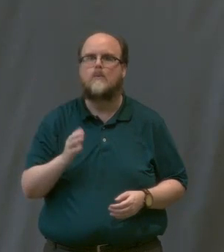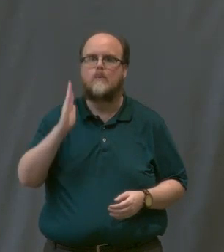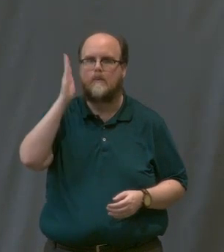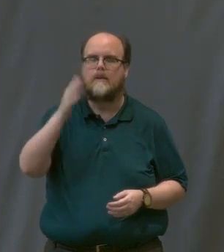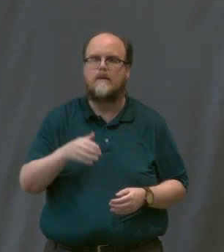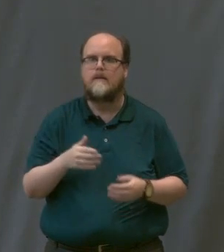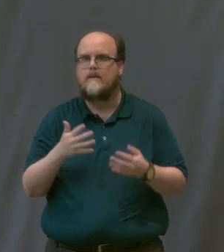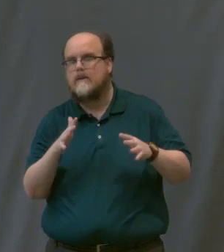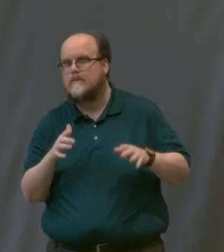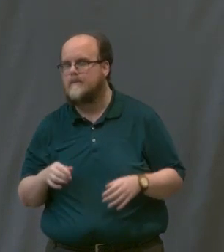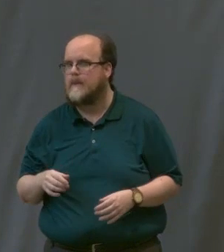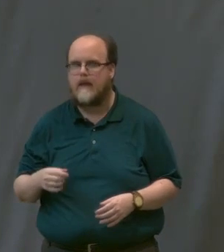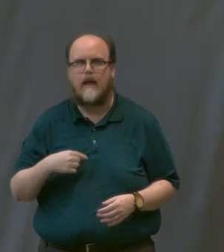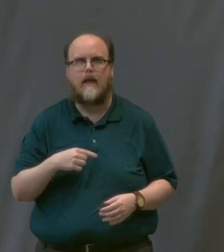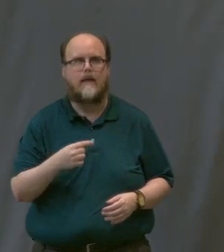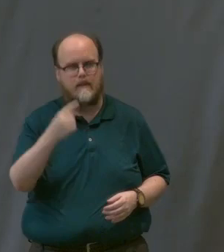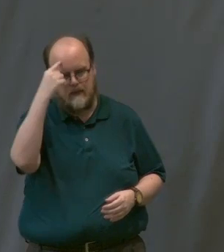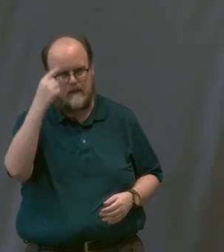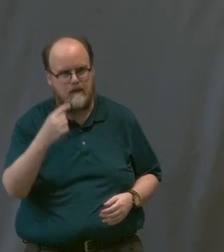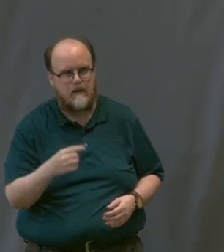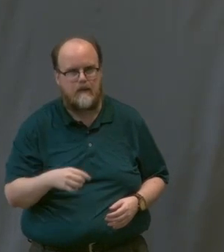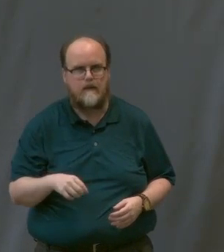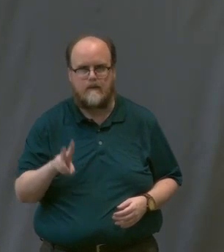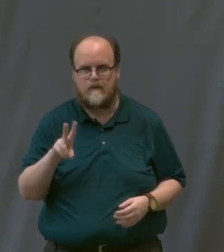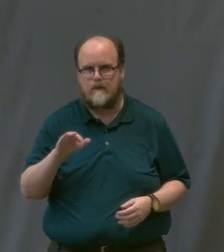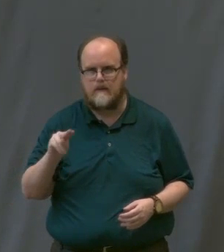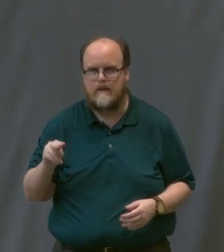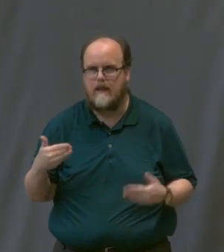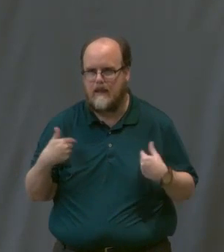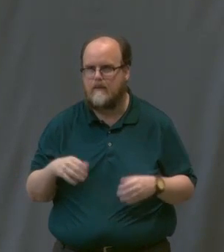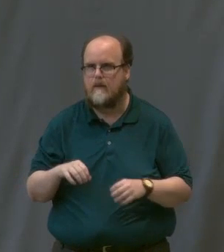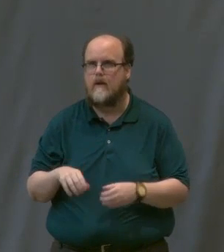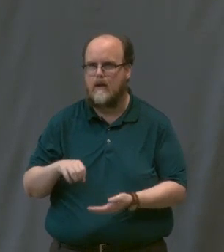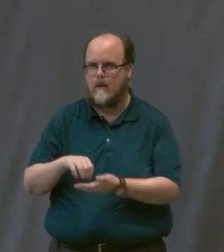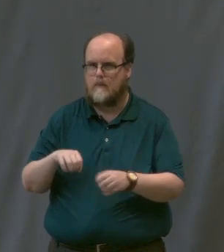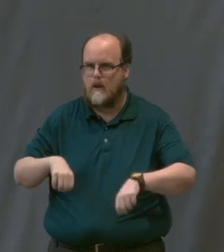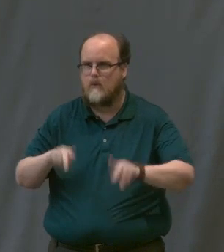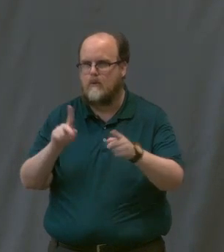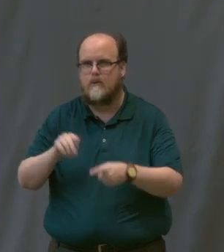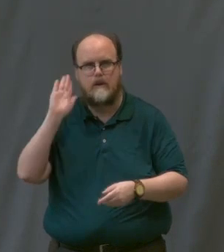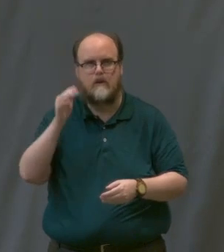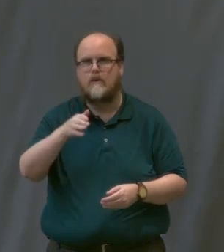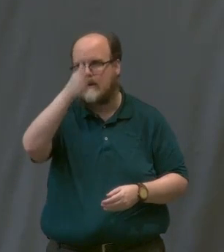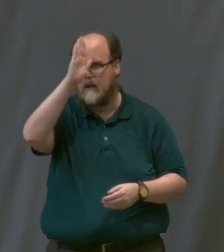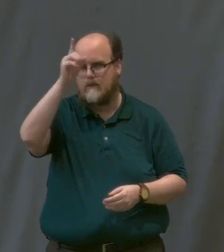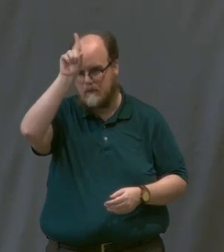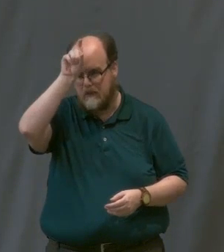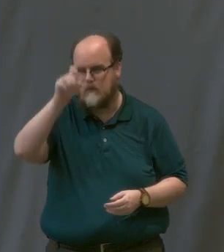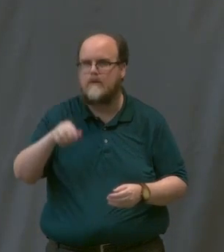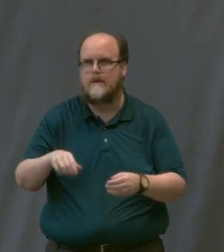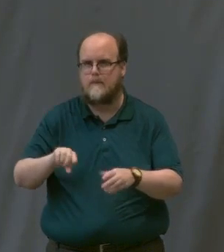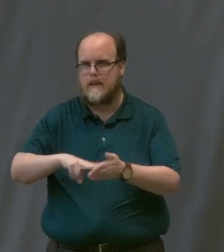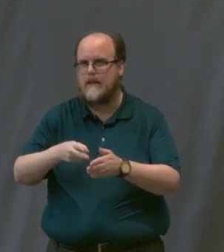I take it that the villain had the opportunity to hear the mystery of God. It has been declared to